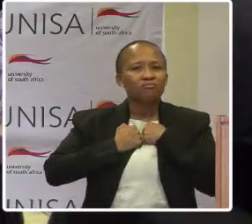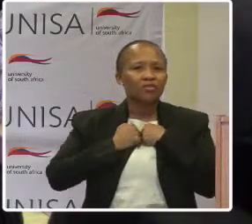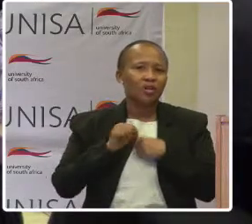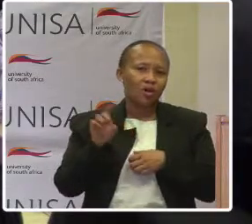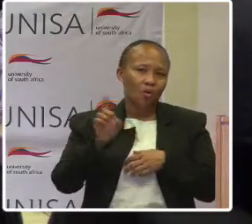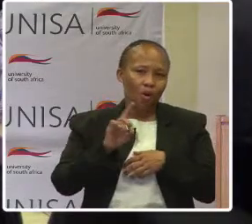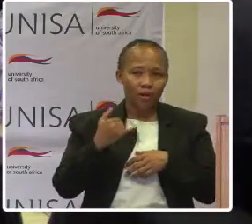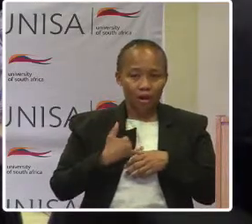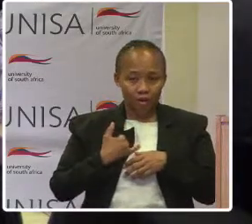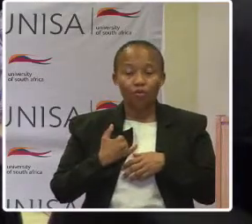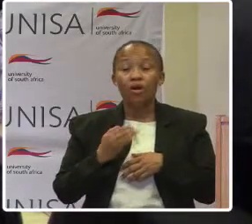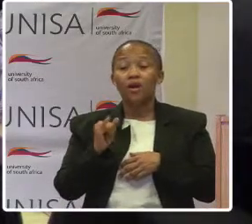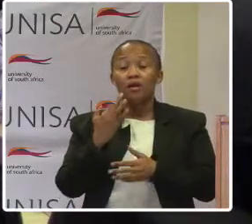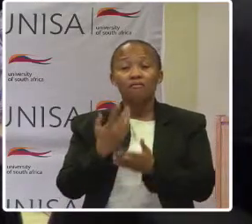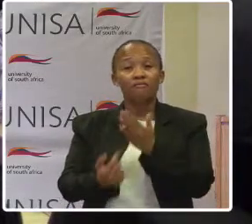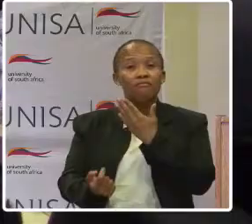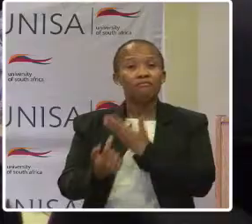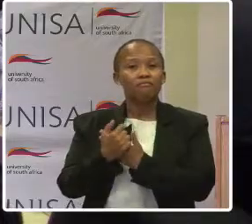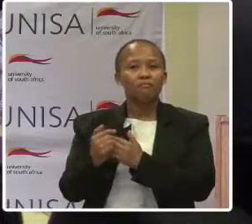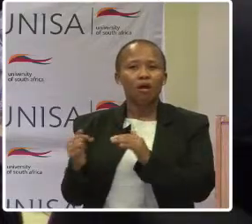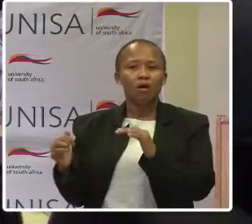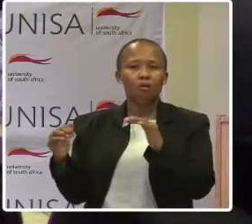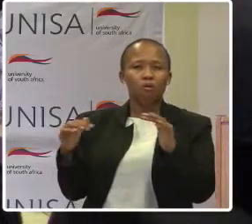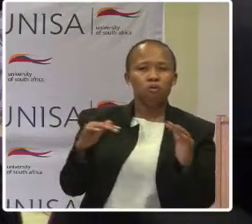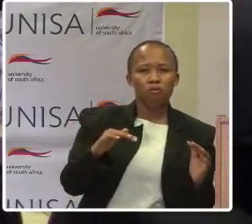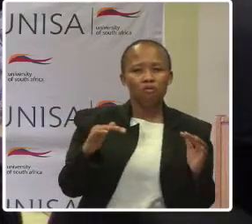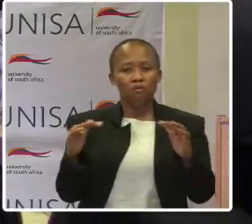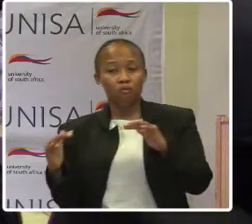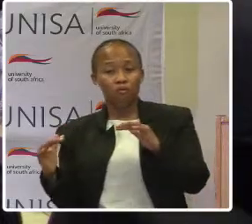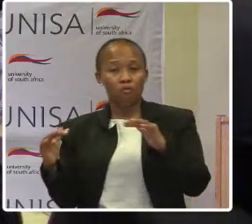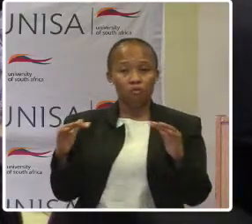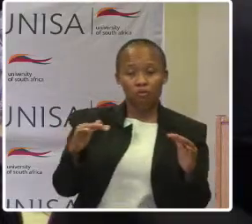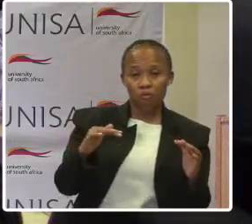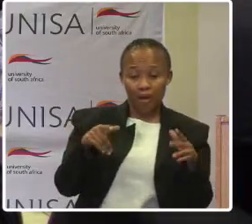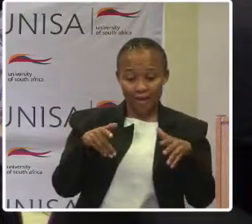war erupt here in our country,